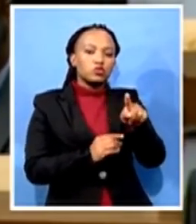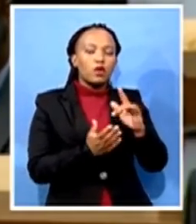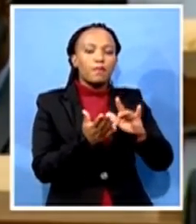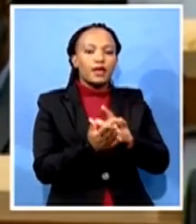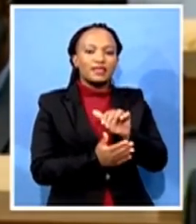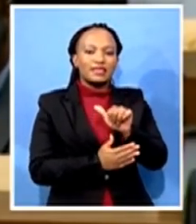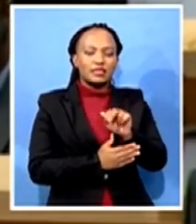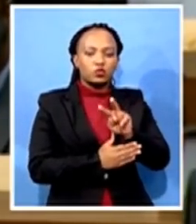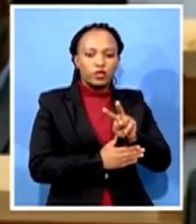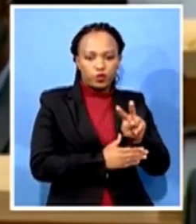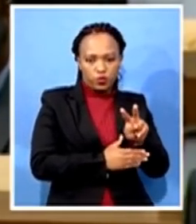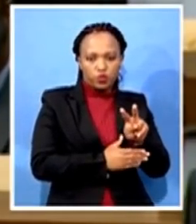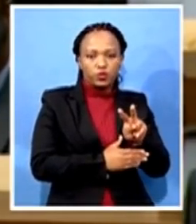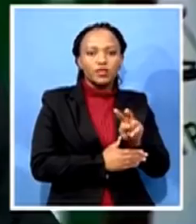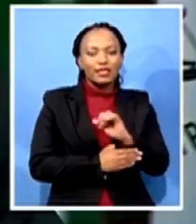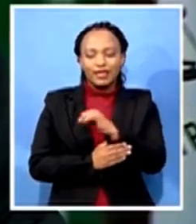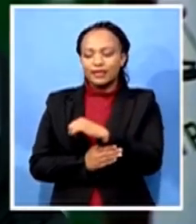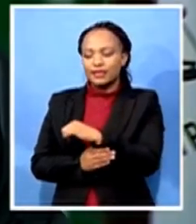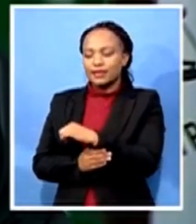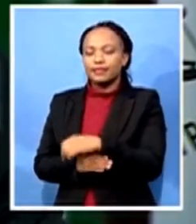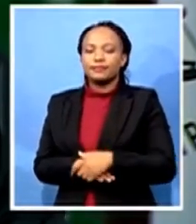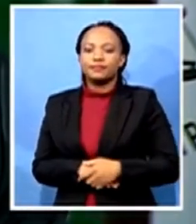Yes. And then